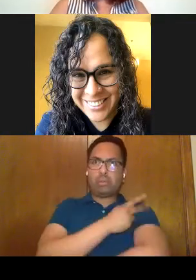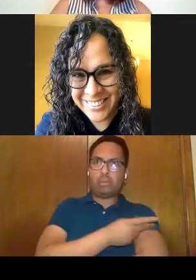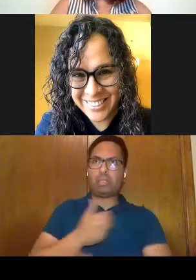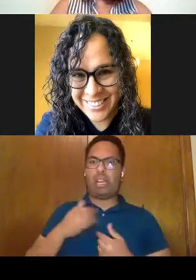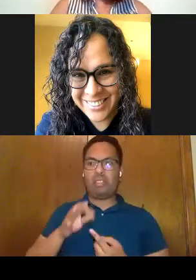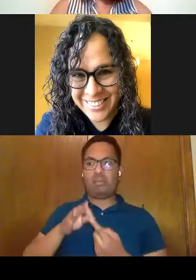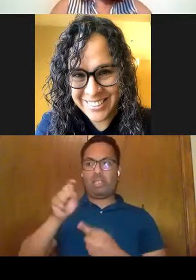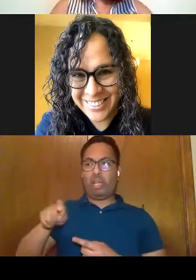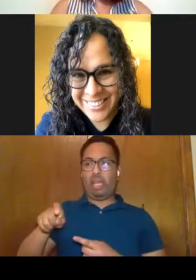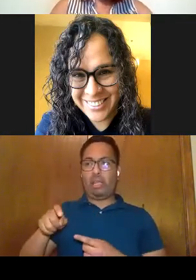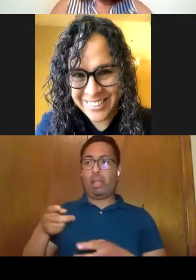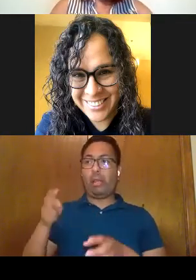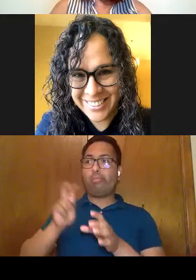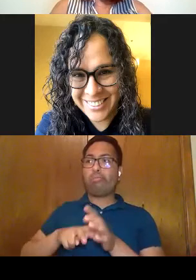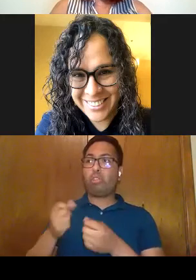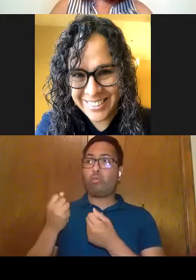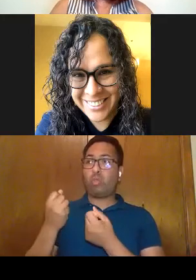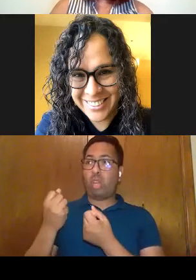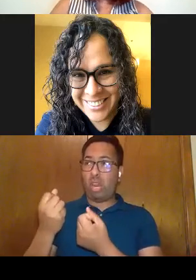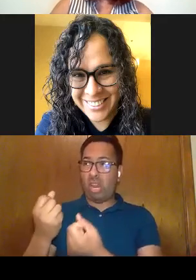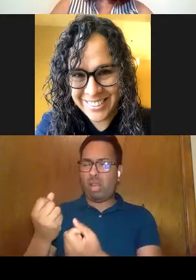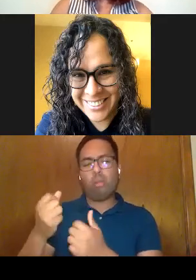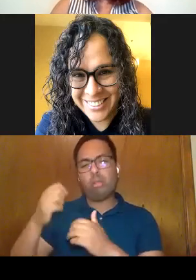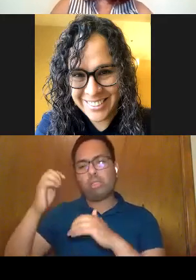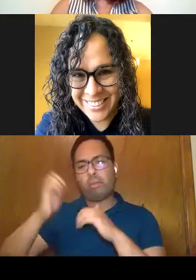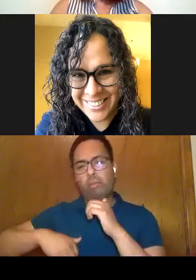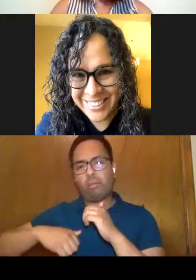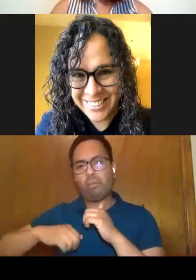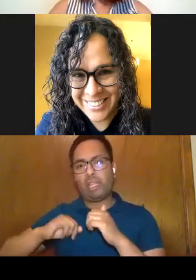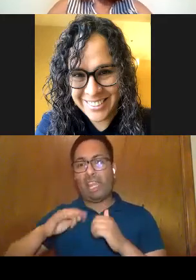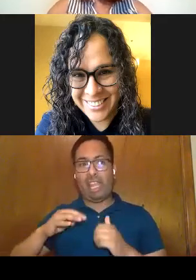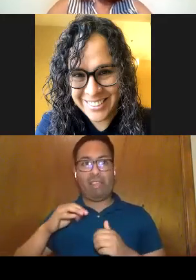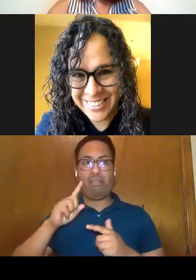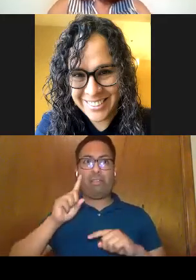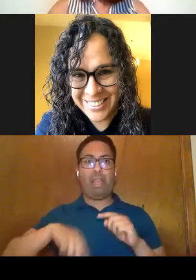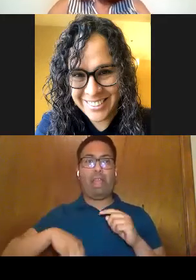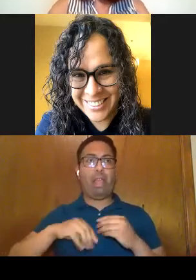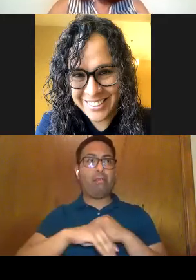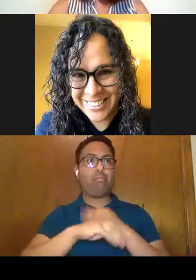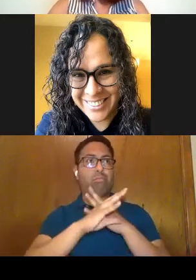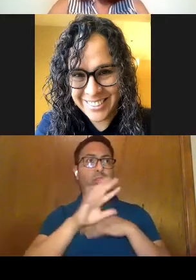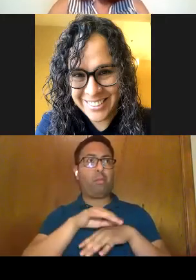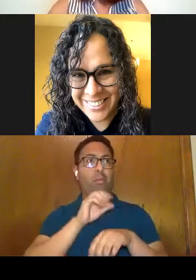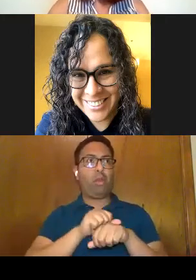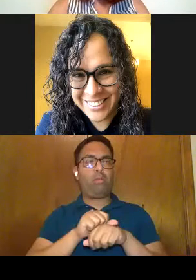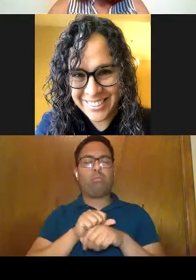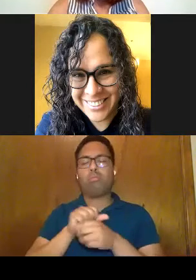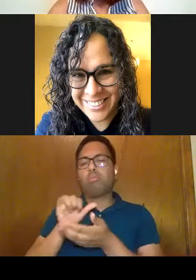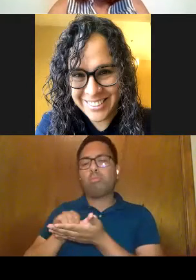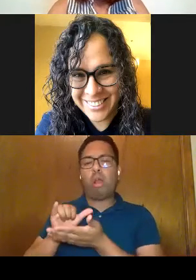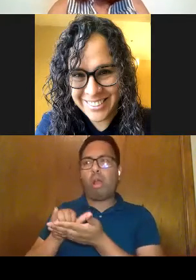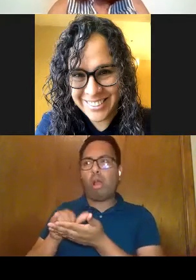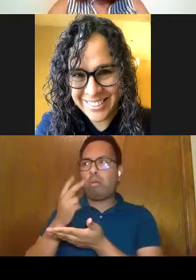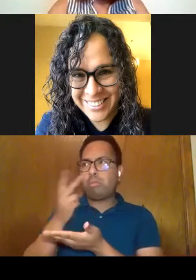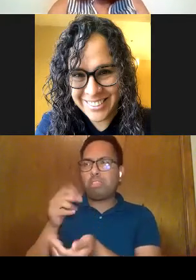difficult. So if it wasn't for these visits, many of these children wouldn't have access to care. These telehealth visits allow us to catch